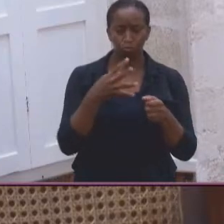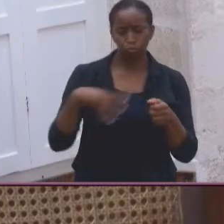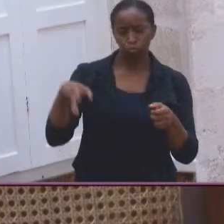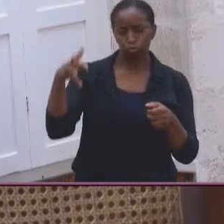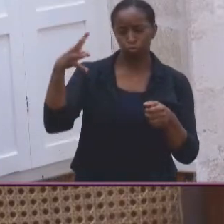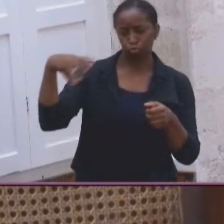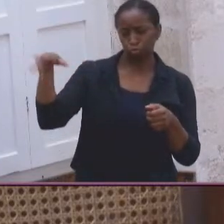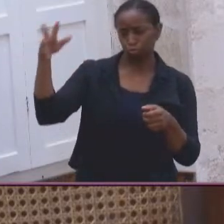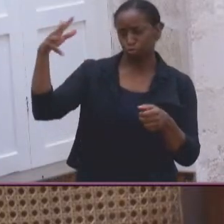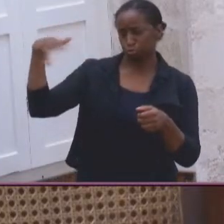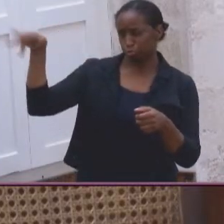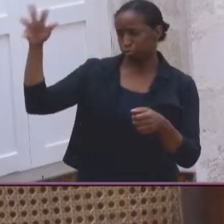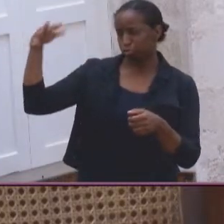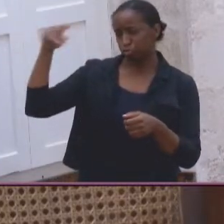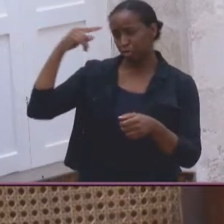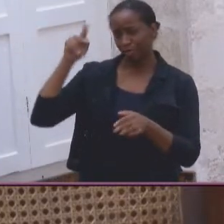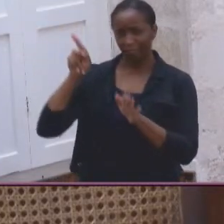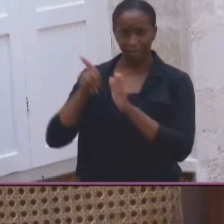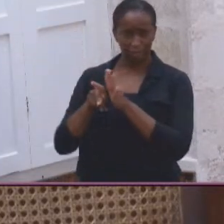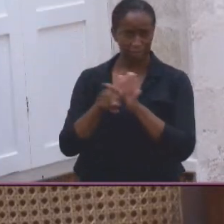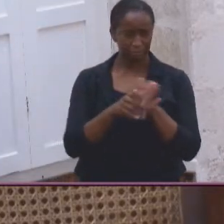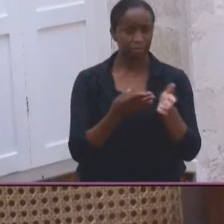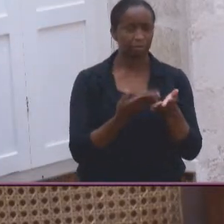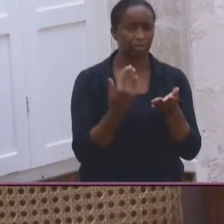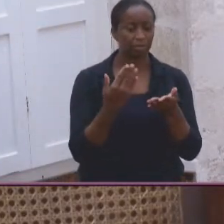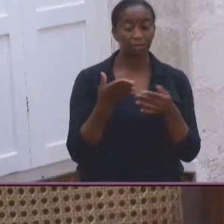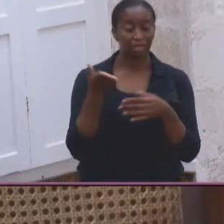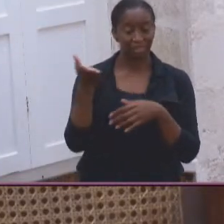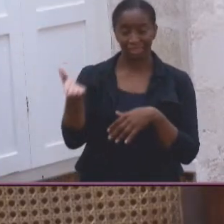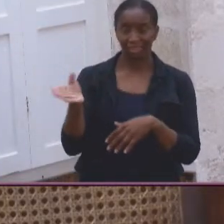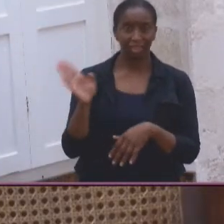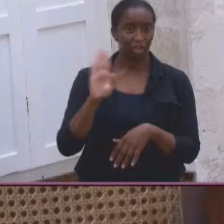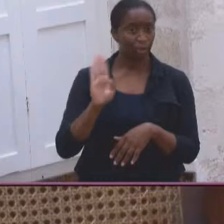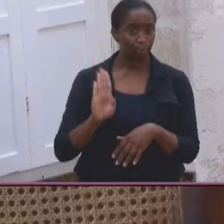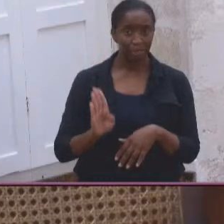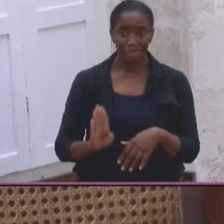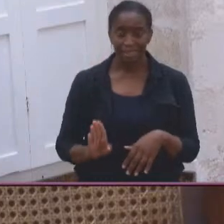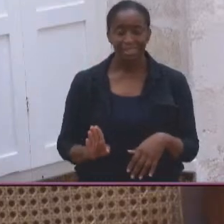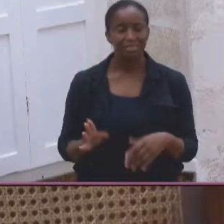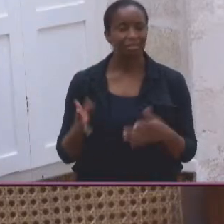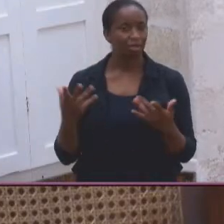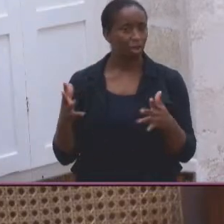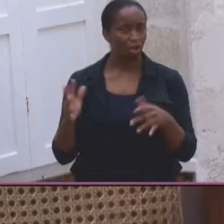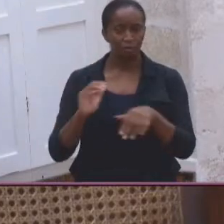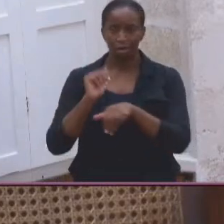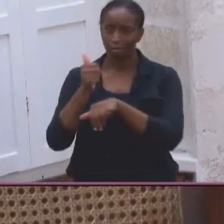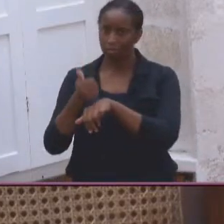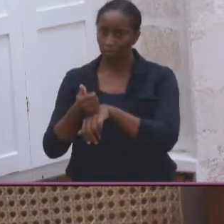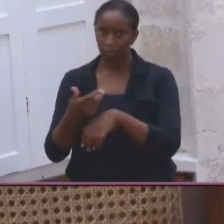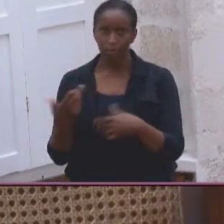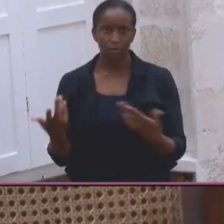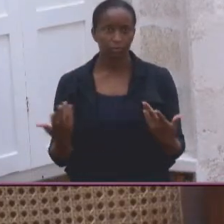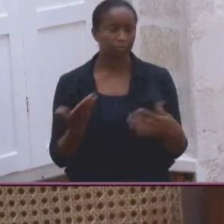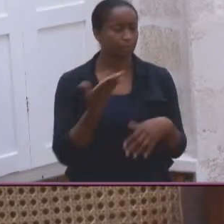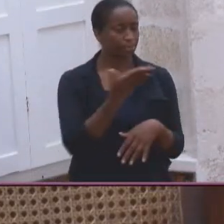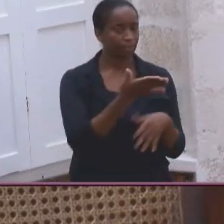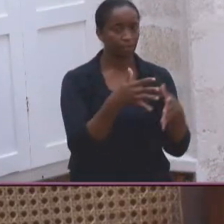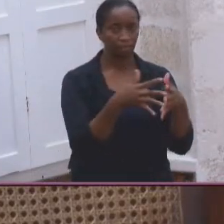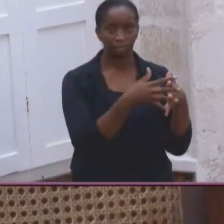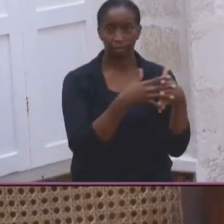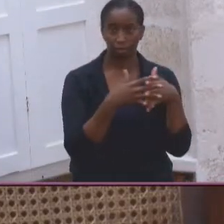Florida, and if you can get something past the Ministry of the Environment in the United States of America, chances are it might be good enough for us here, that we